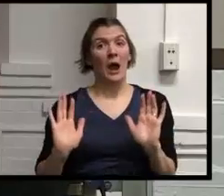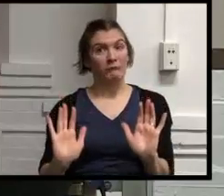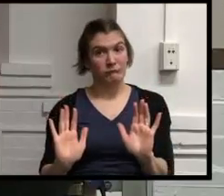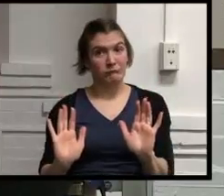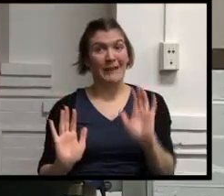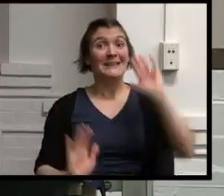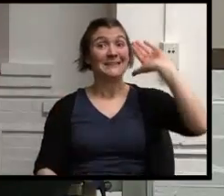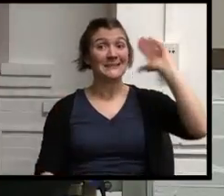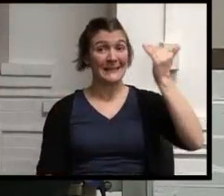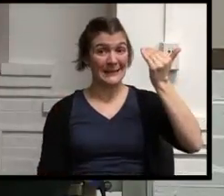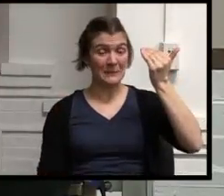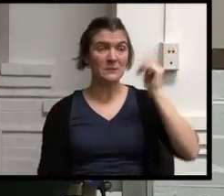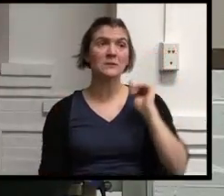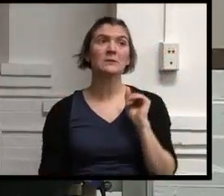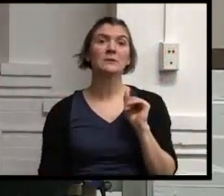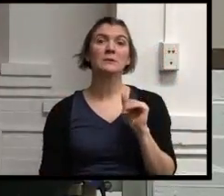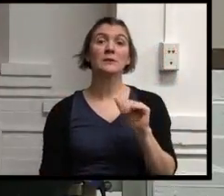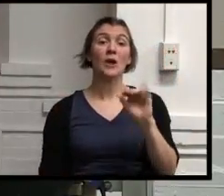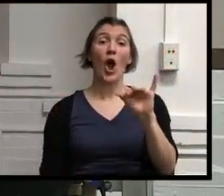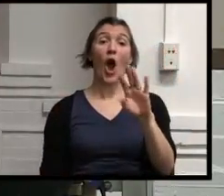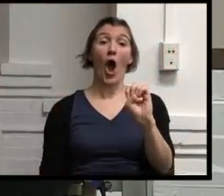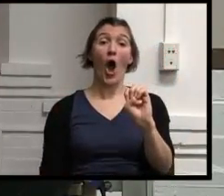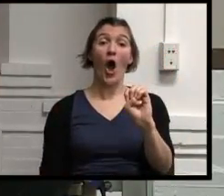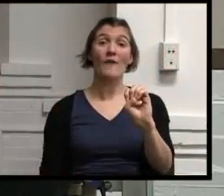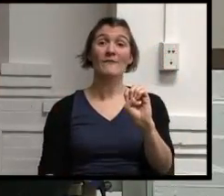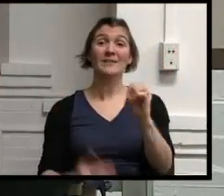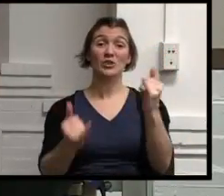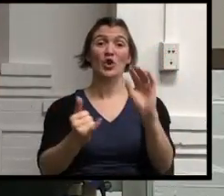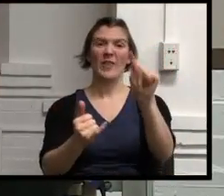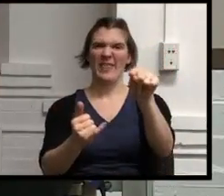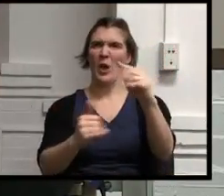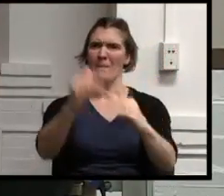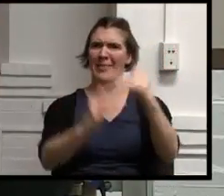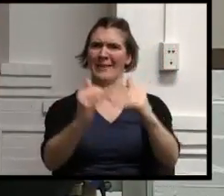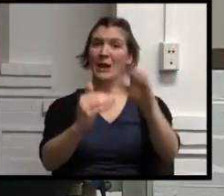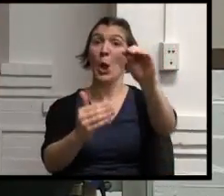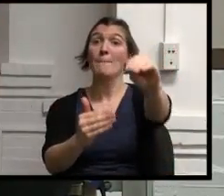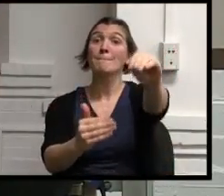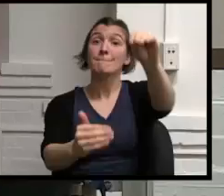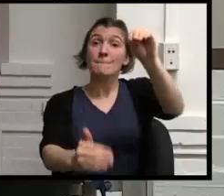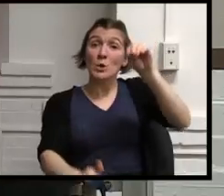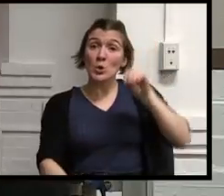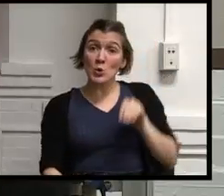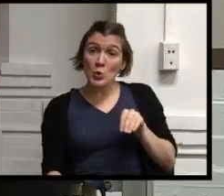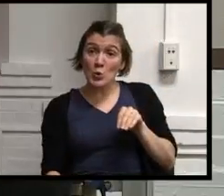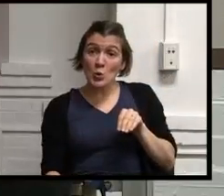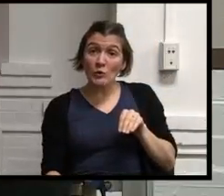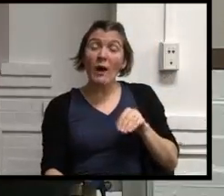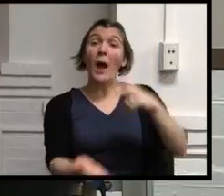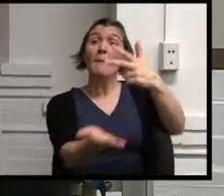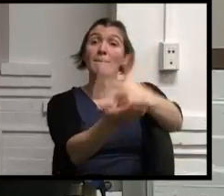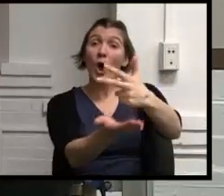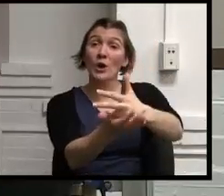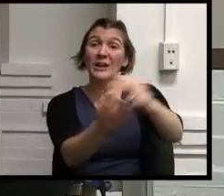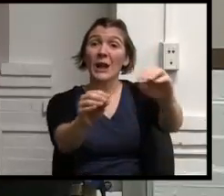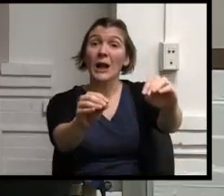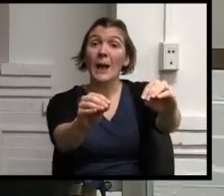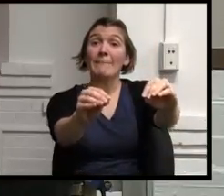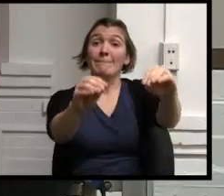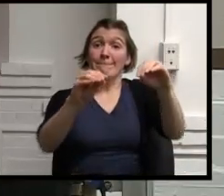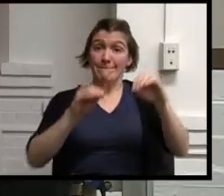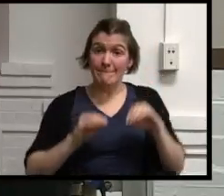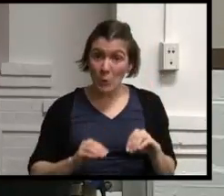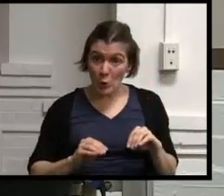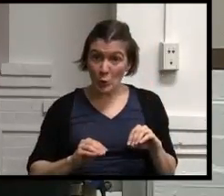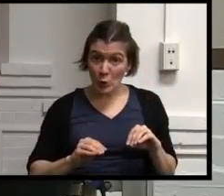But moving the office functions out of their existing plant Yep. and moving the parking further to